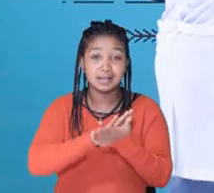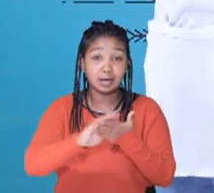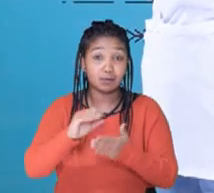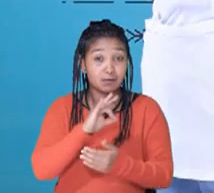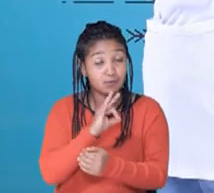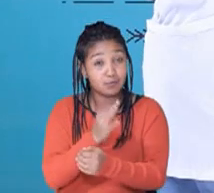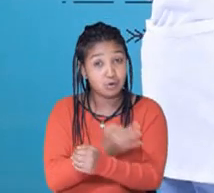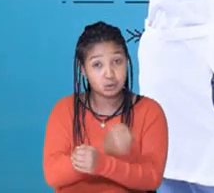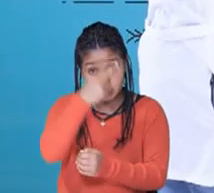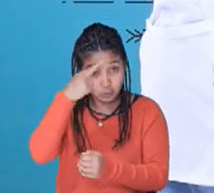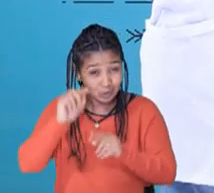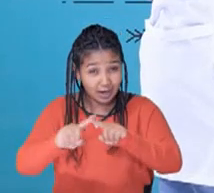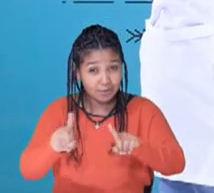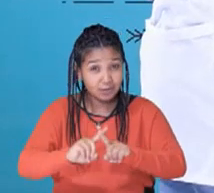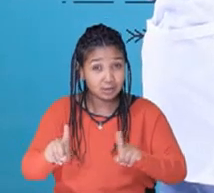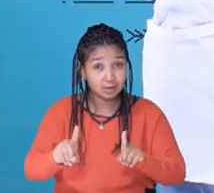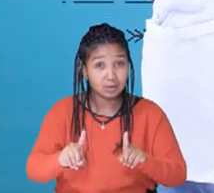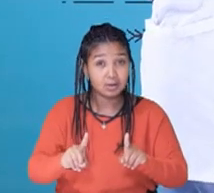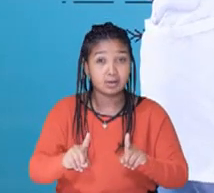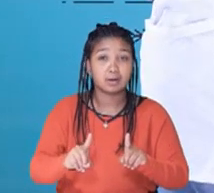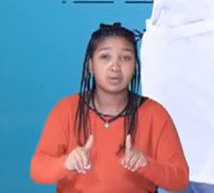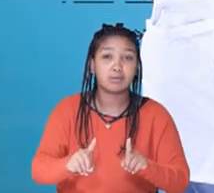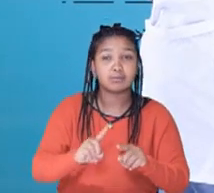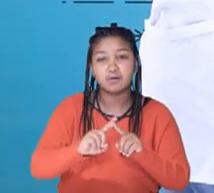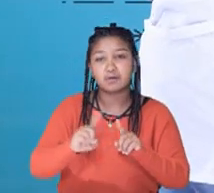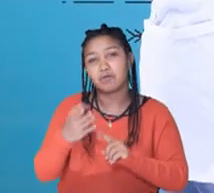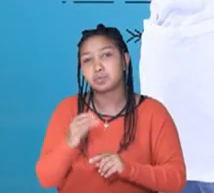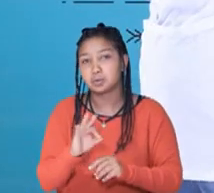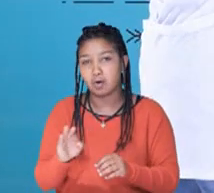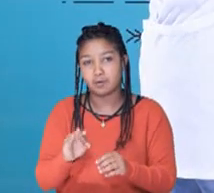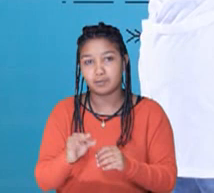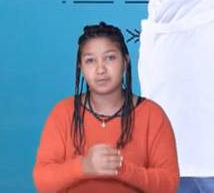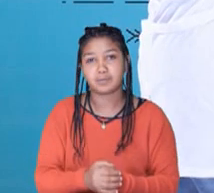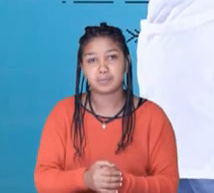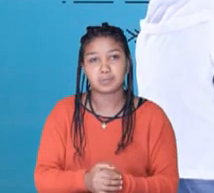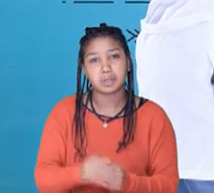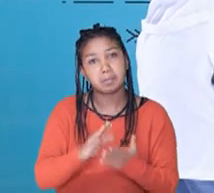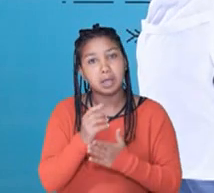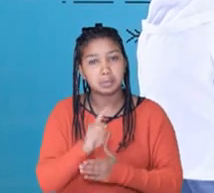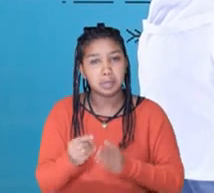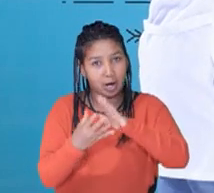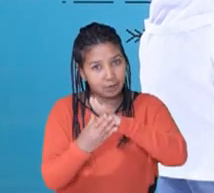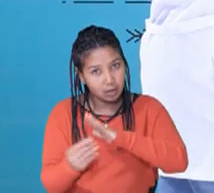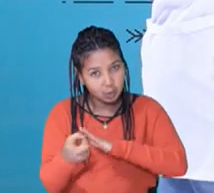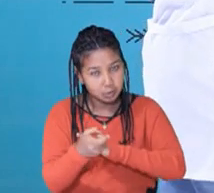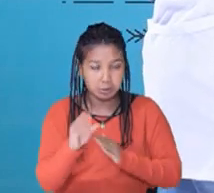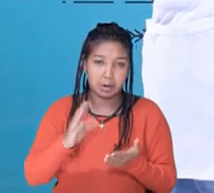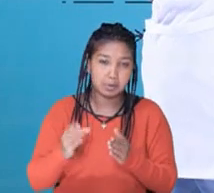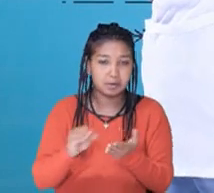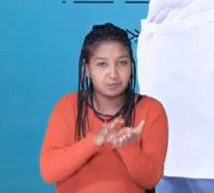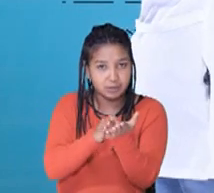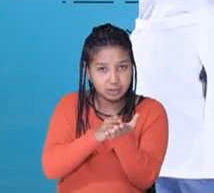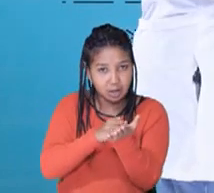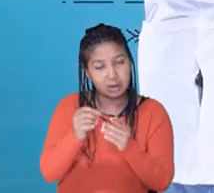force might appear due to a different agents, different forms of force exerted here. It might be the gravitational, it might be